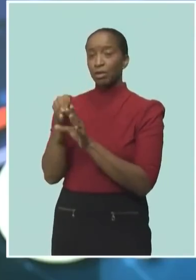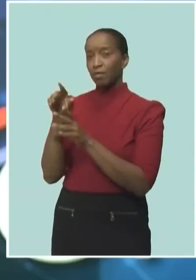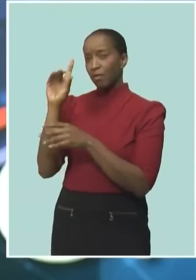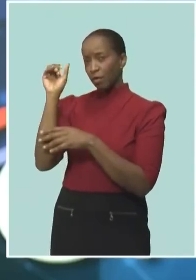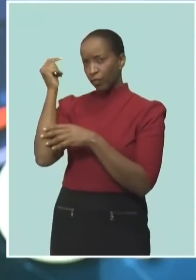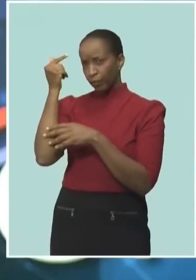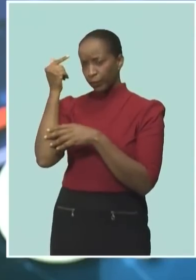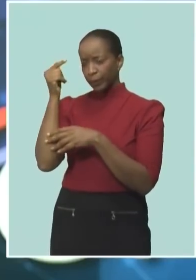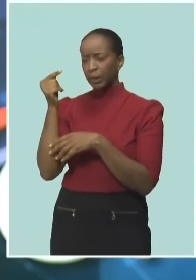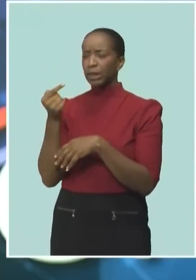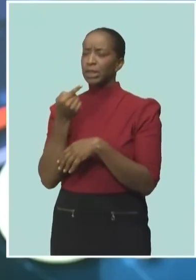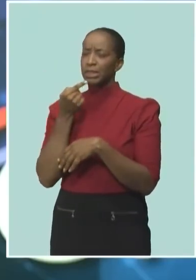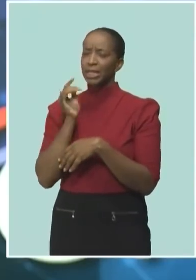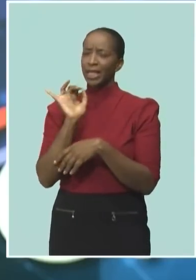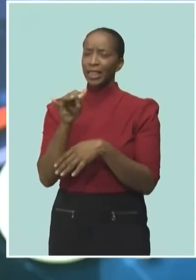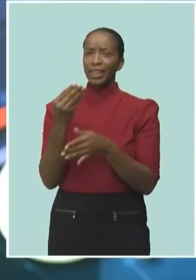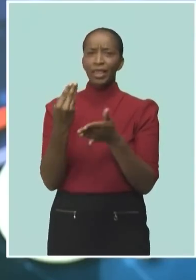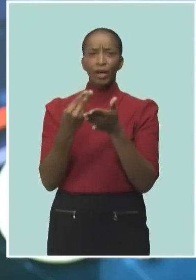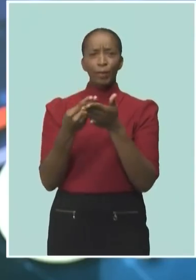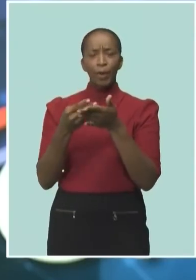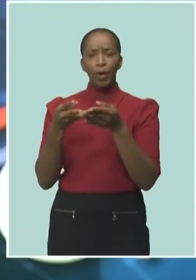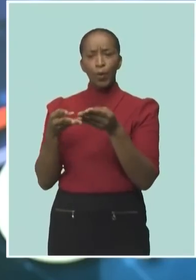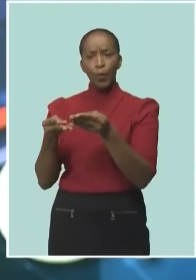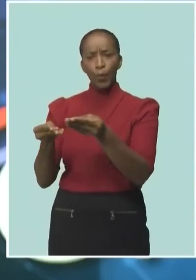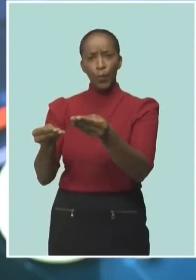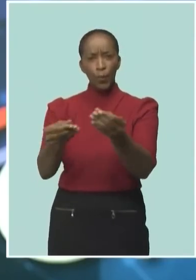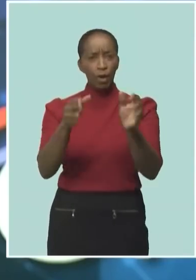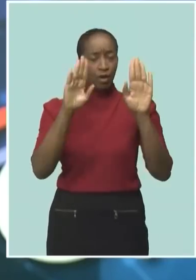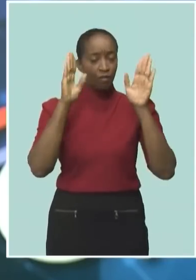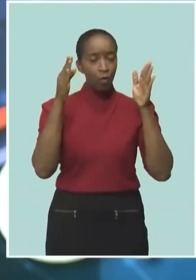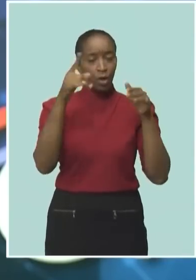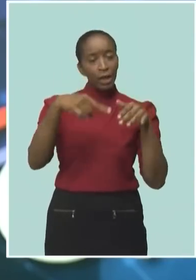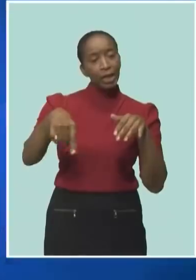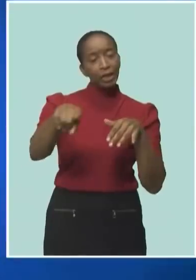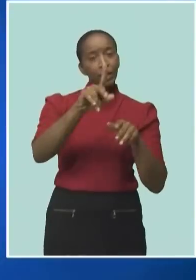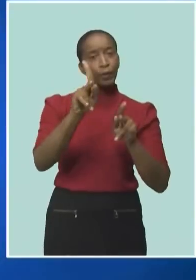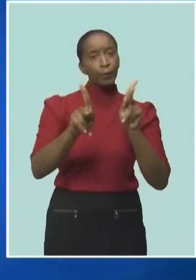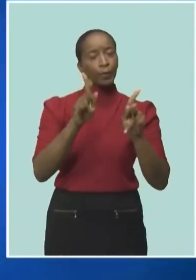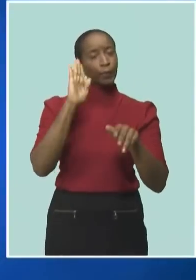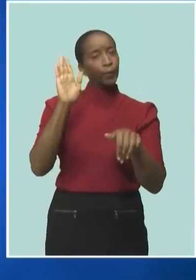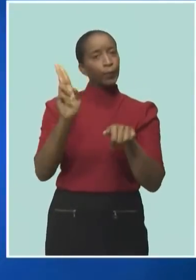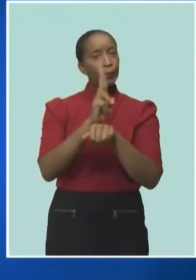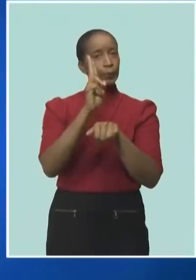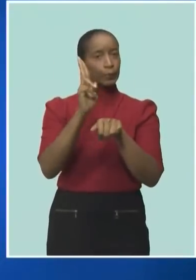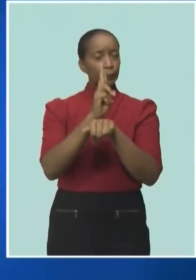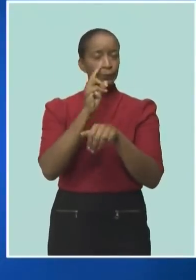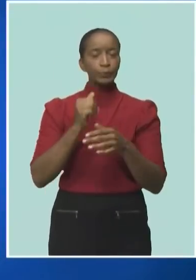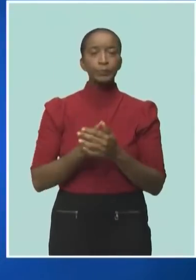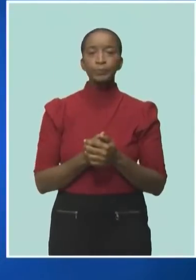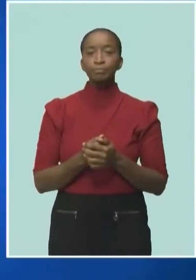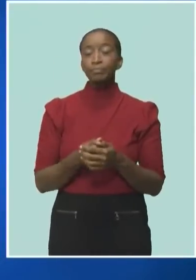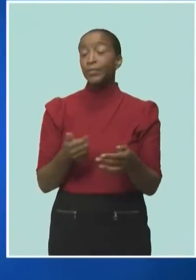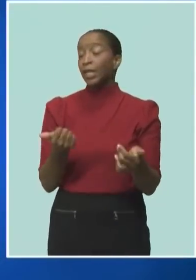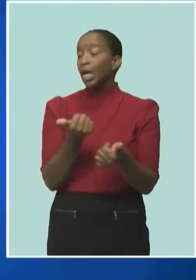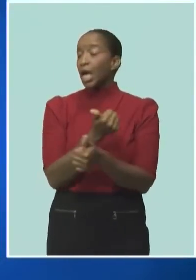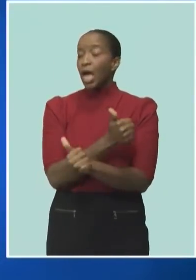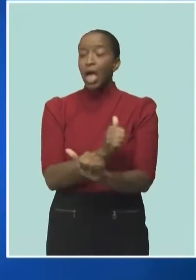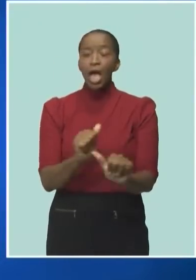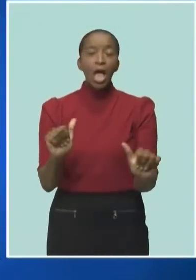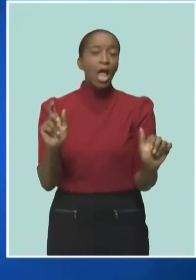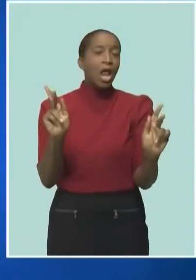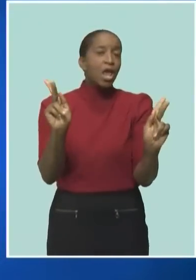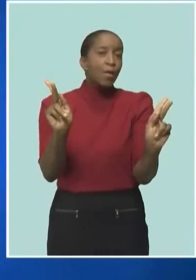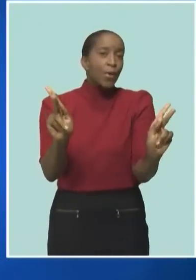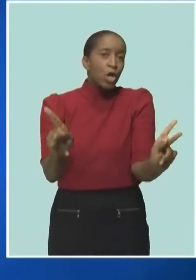the Oystins Bay Garden was done with the people in mind. If anyone approaches you, whether they